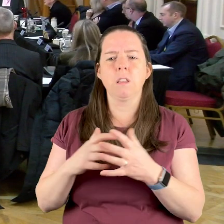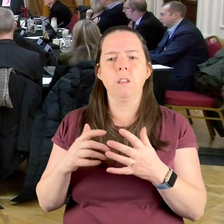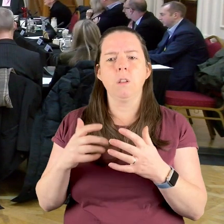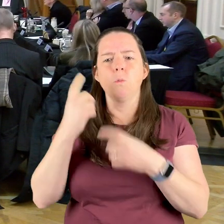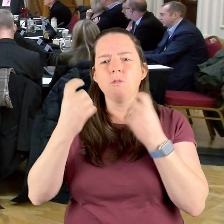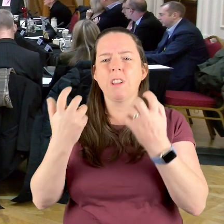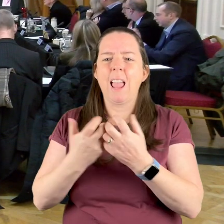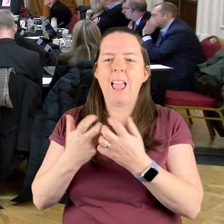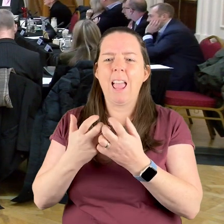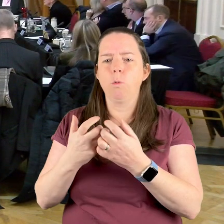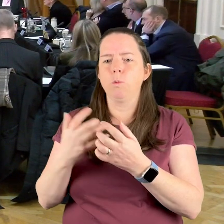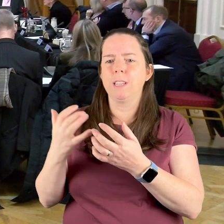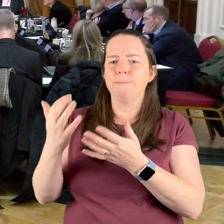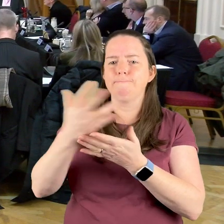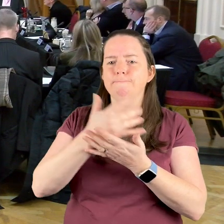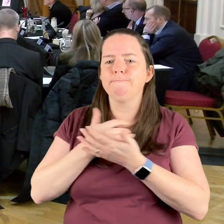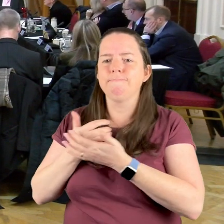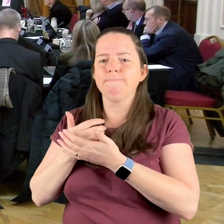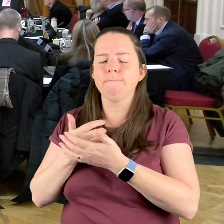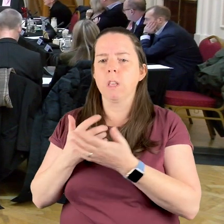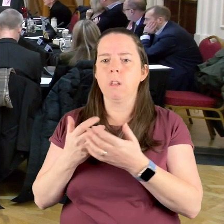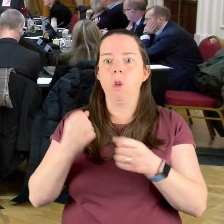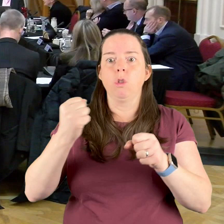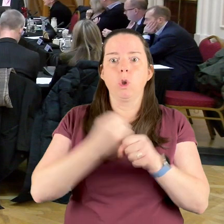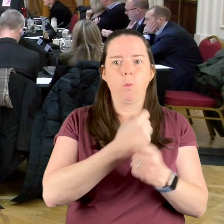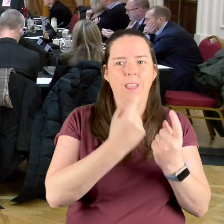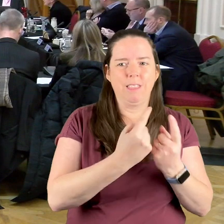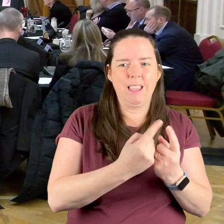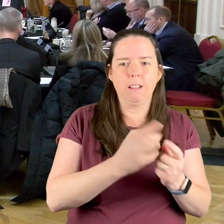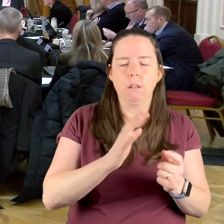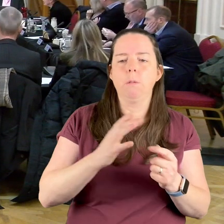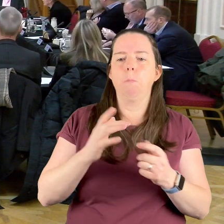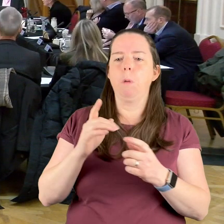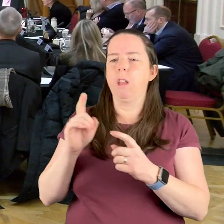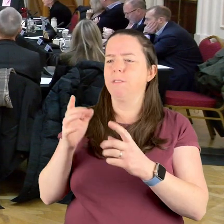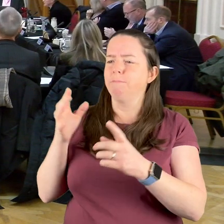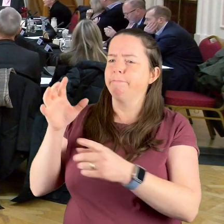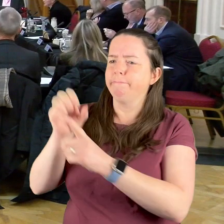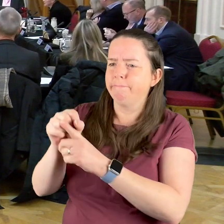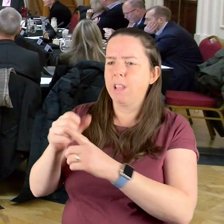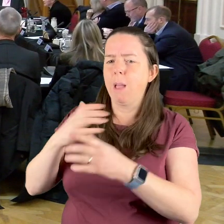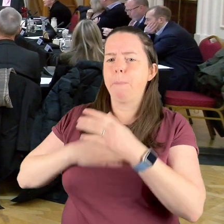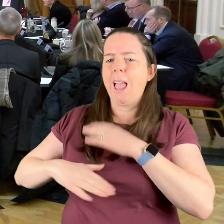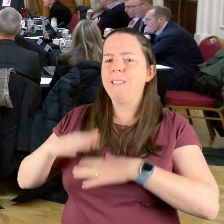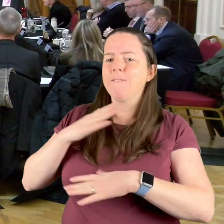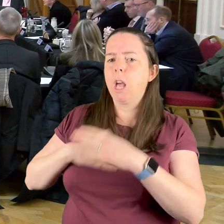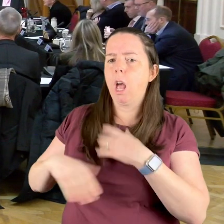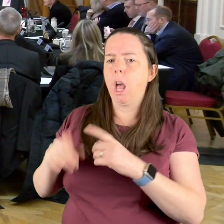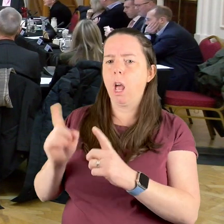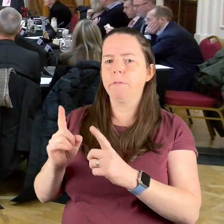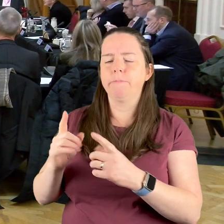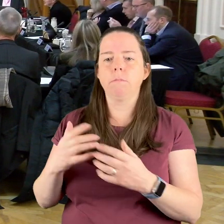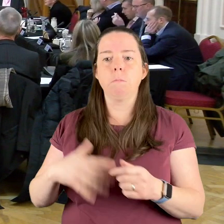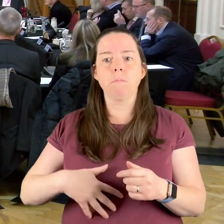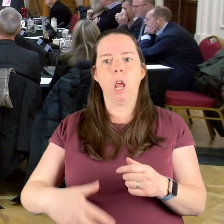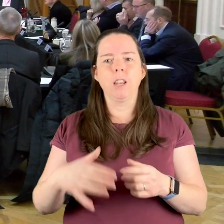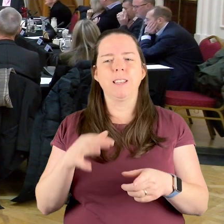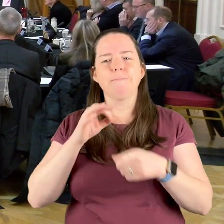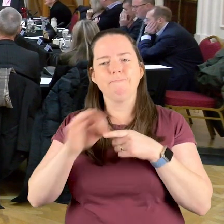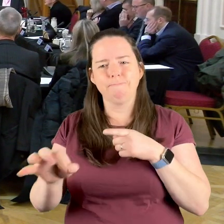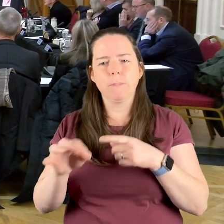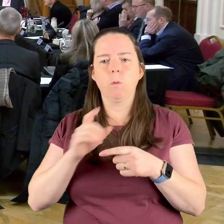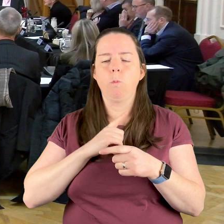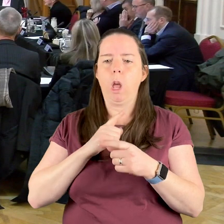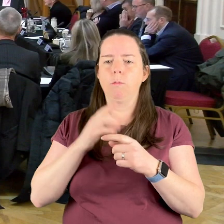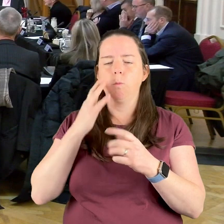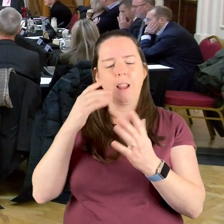try and capture, rather than the doing things, the actual behavioural things that we do, and maternity